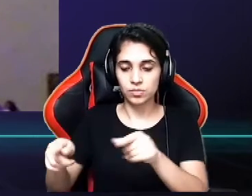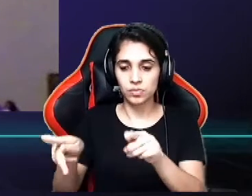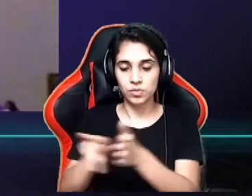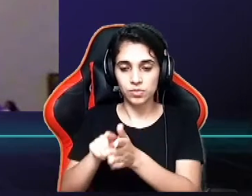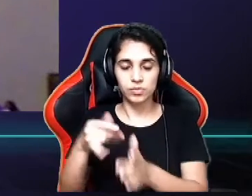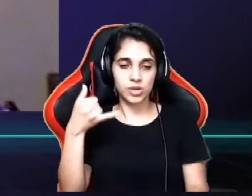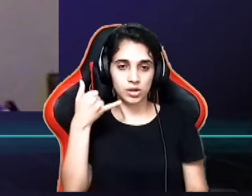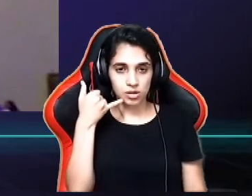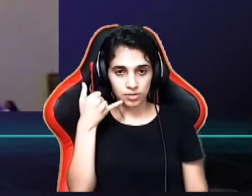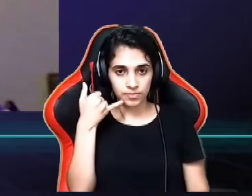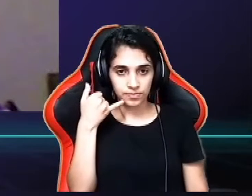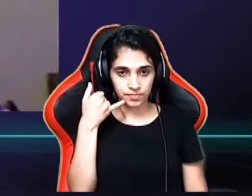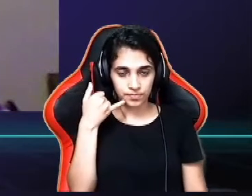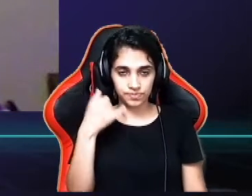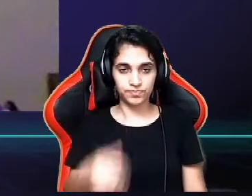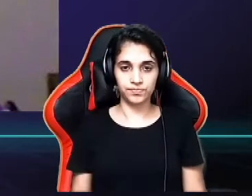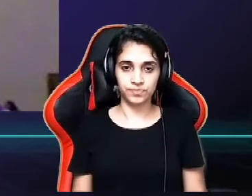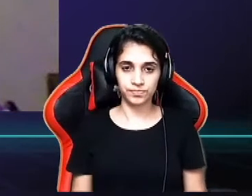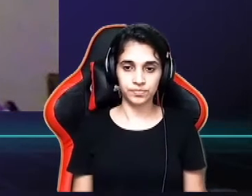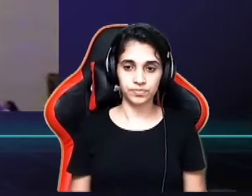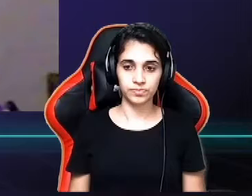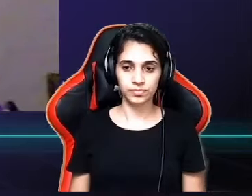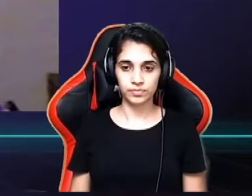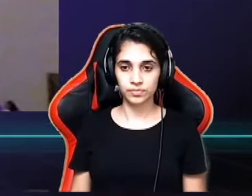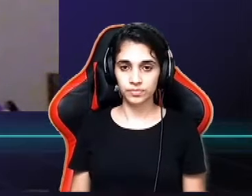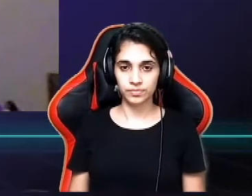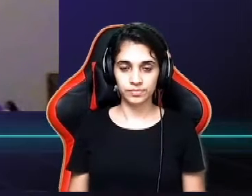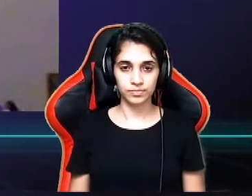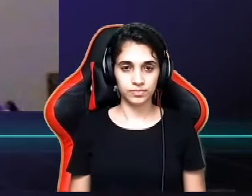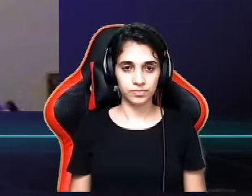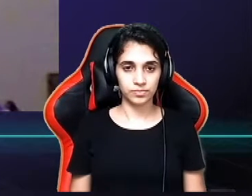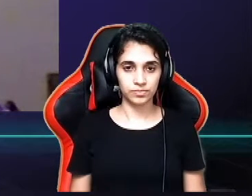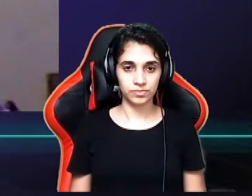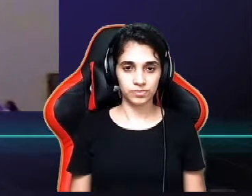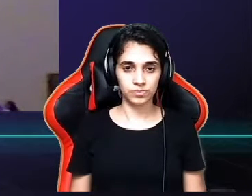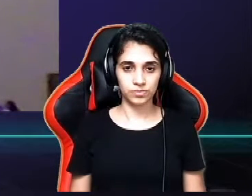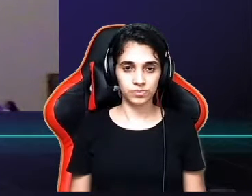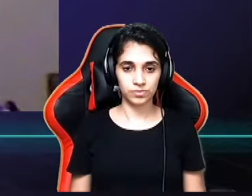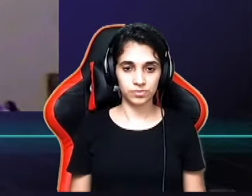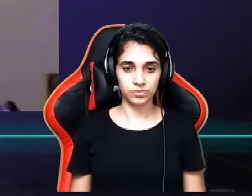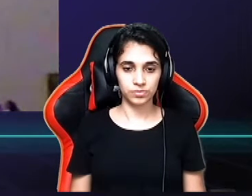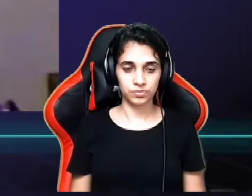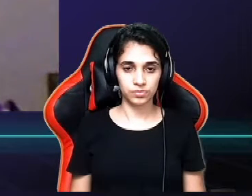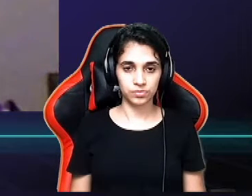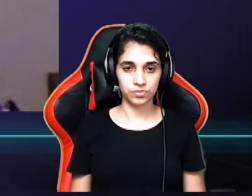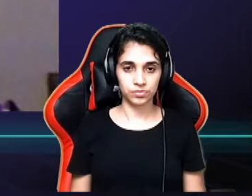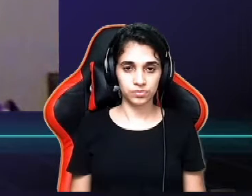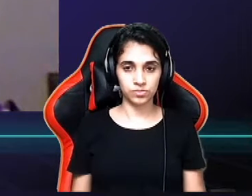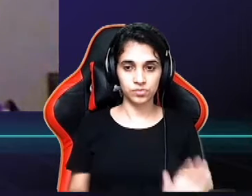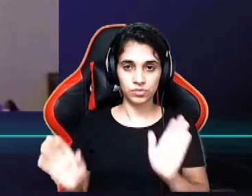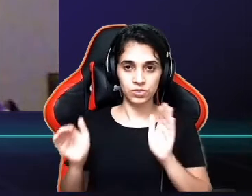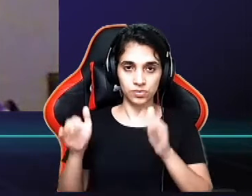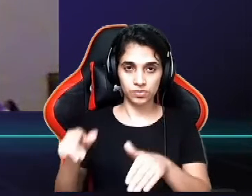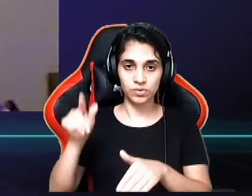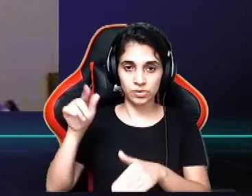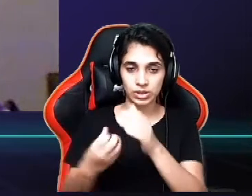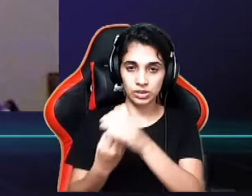mobile developing game company. Our focus has been to create experiences